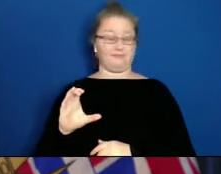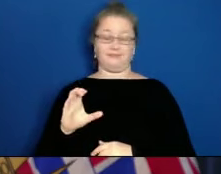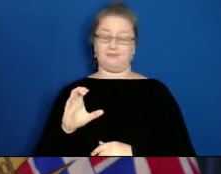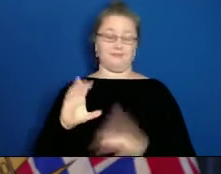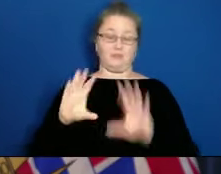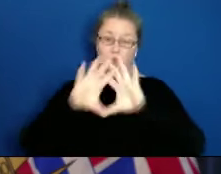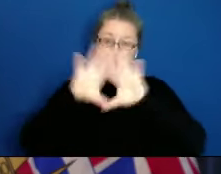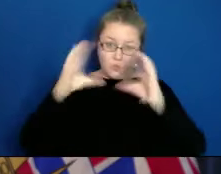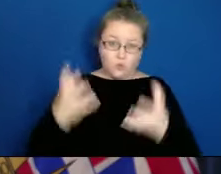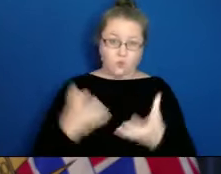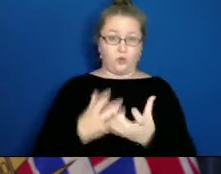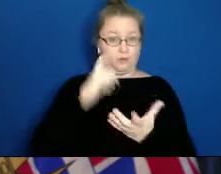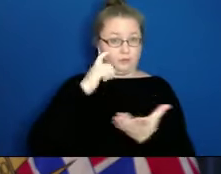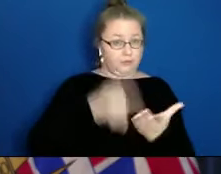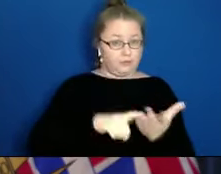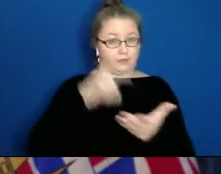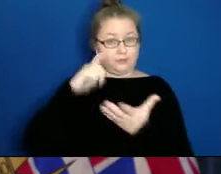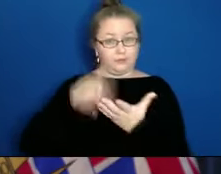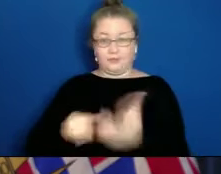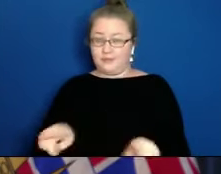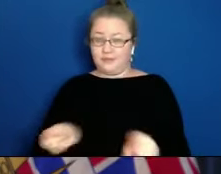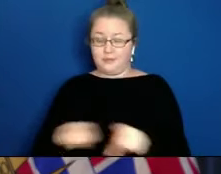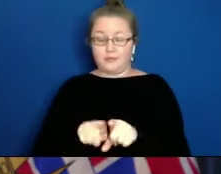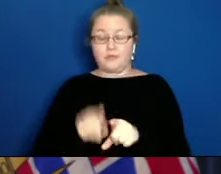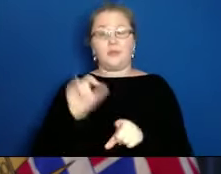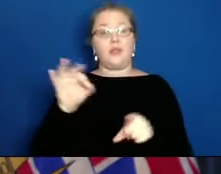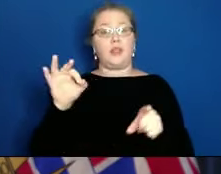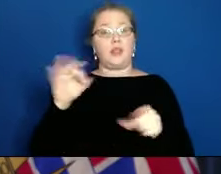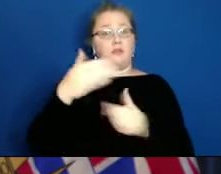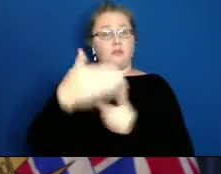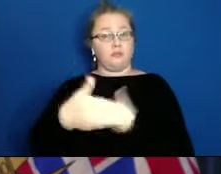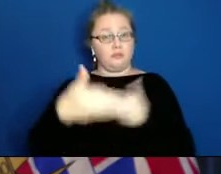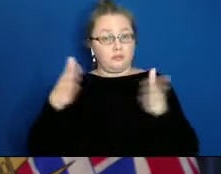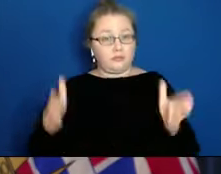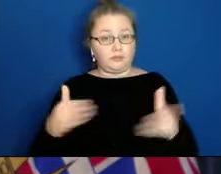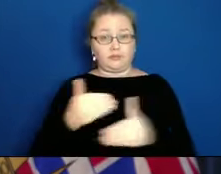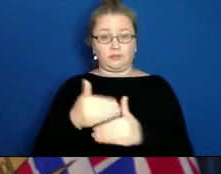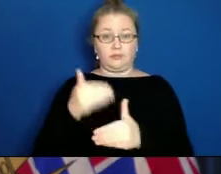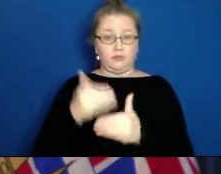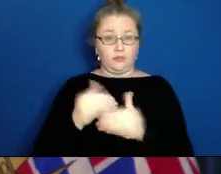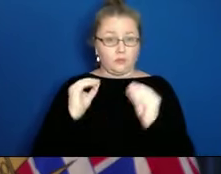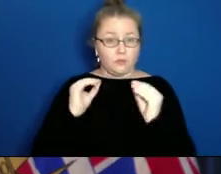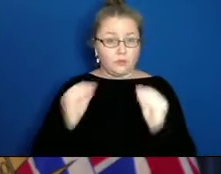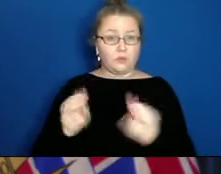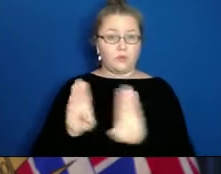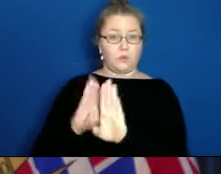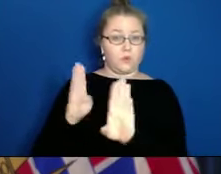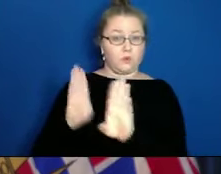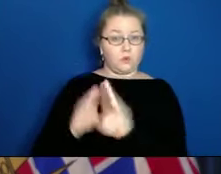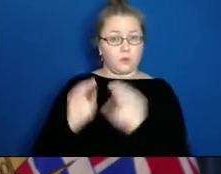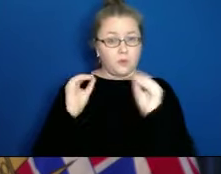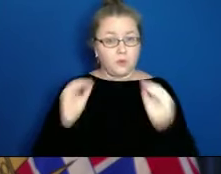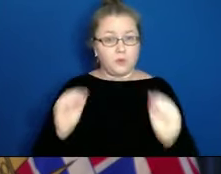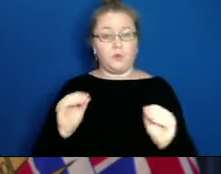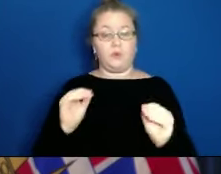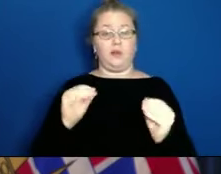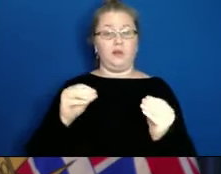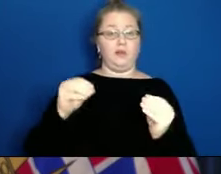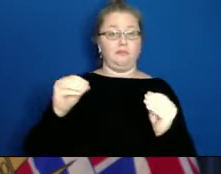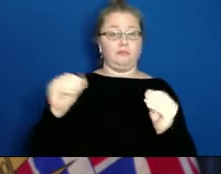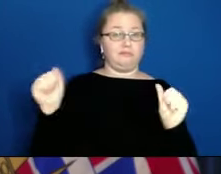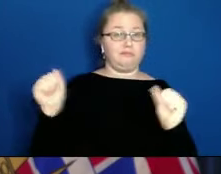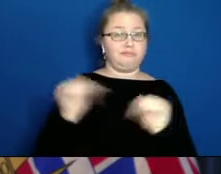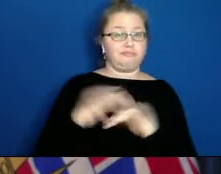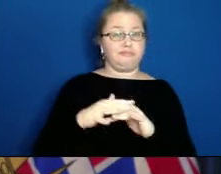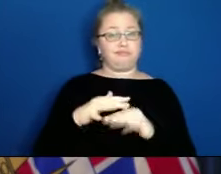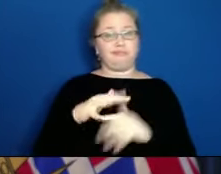settings, and they invite this virus to spread. And we know that at this time of year, when we